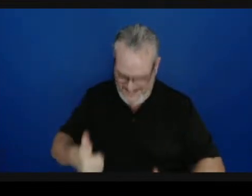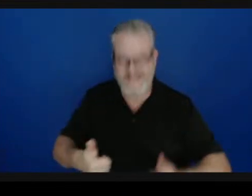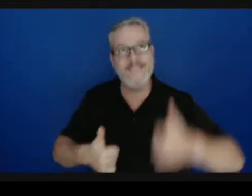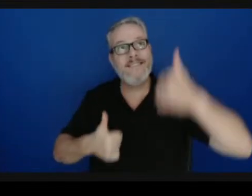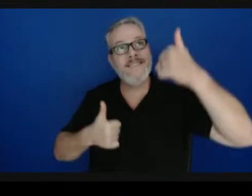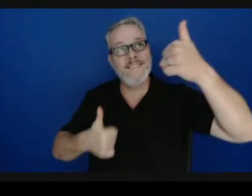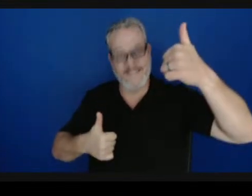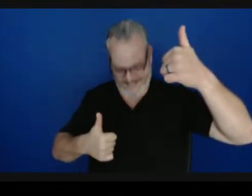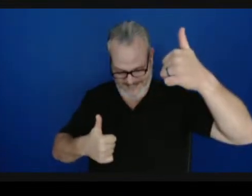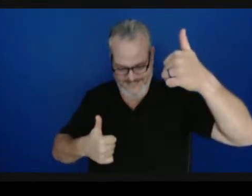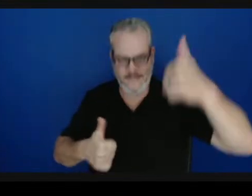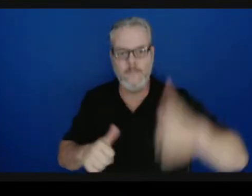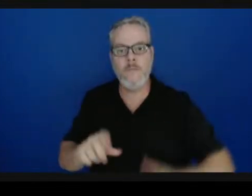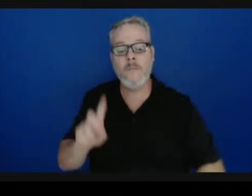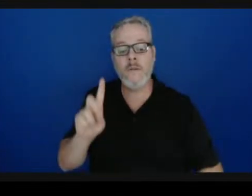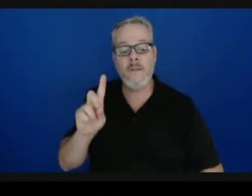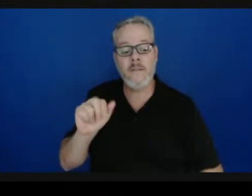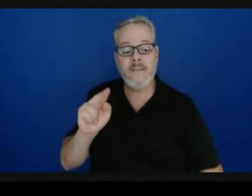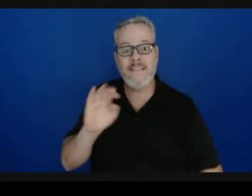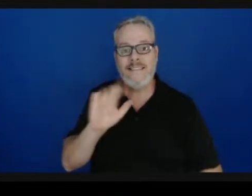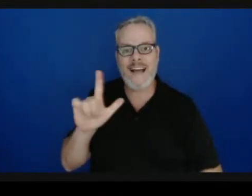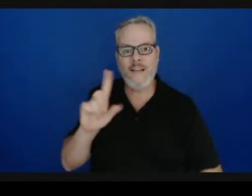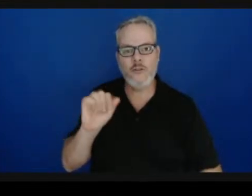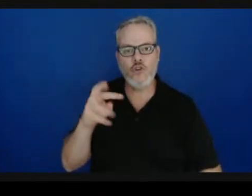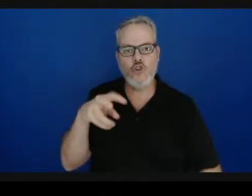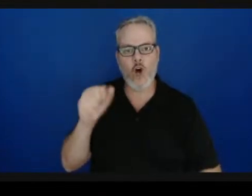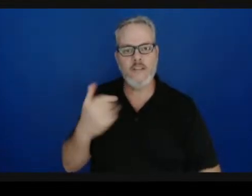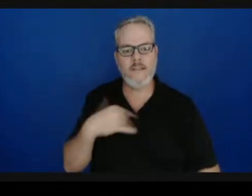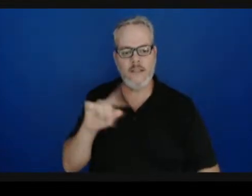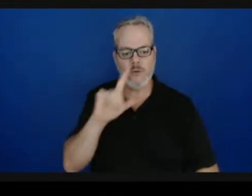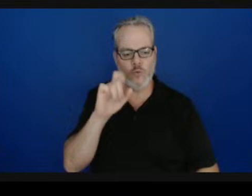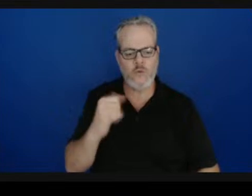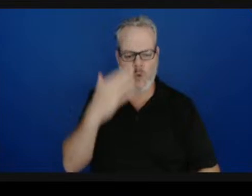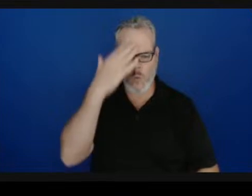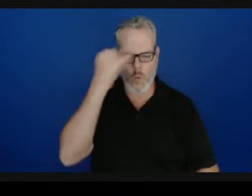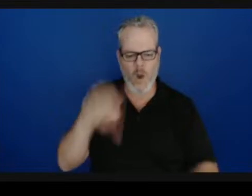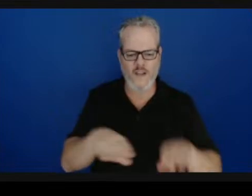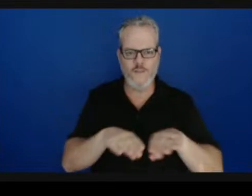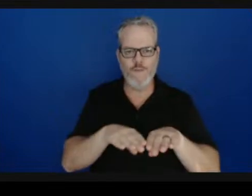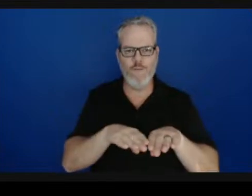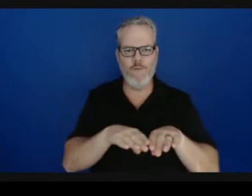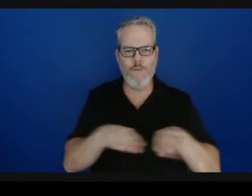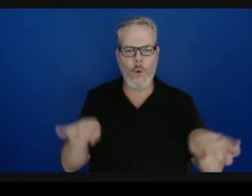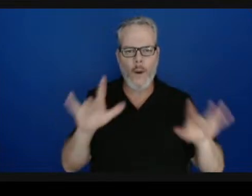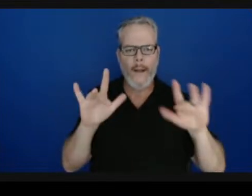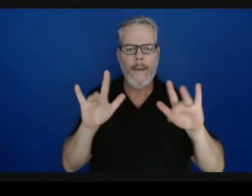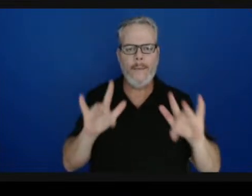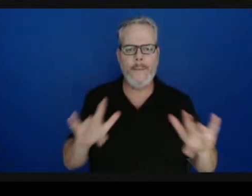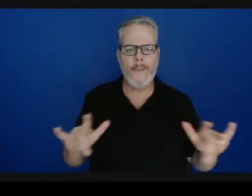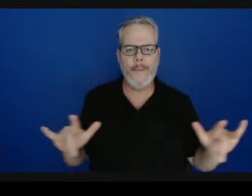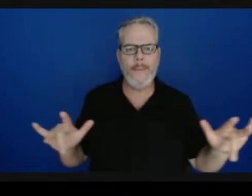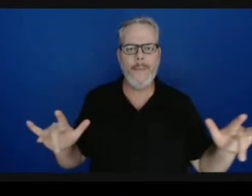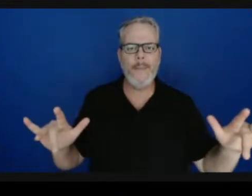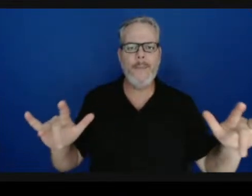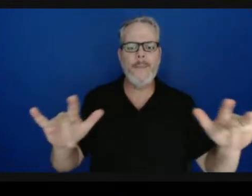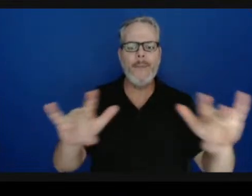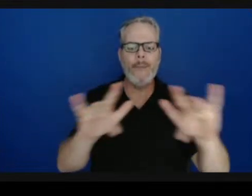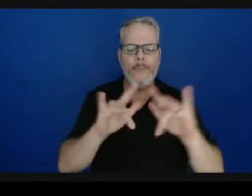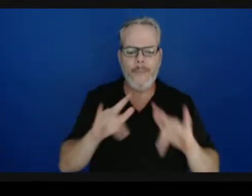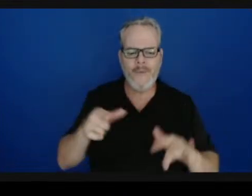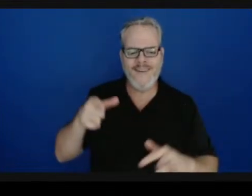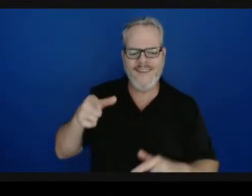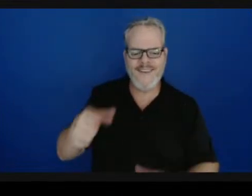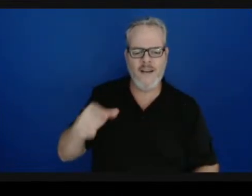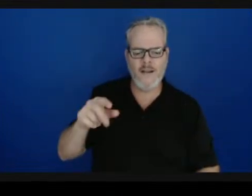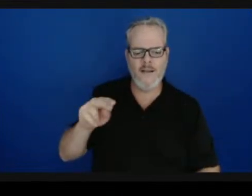Daniel Dawson has a question here: is why is the floor of Nāpau Crater so barren? I mean, prior to it being